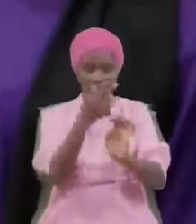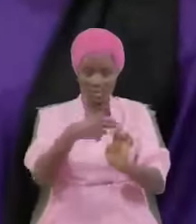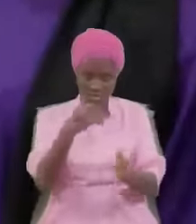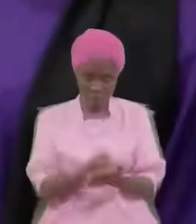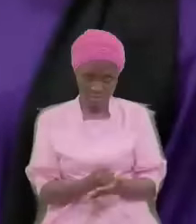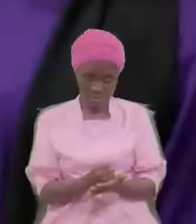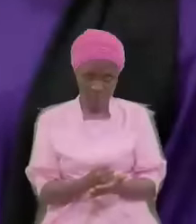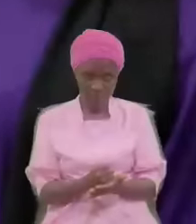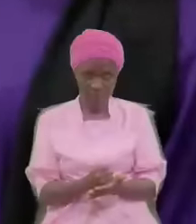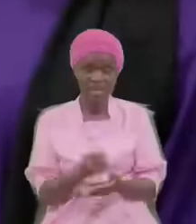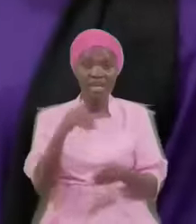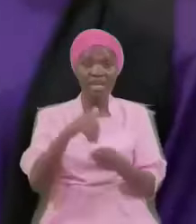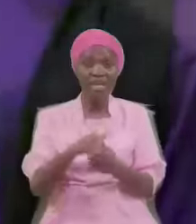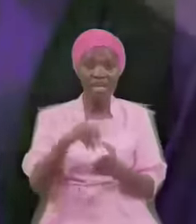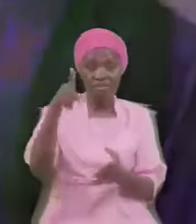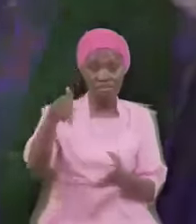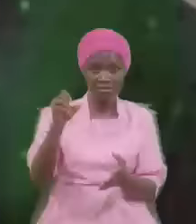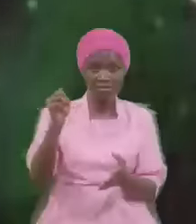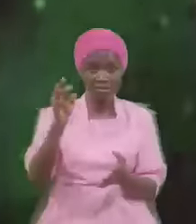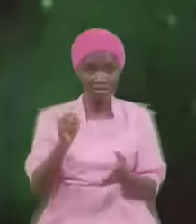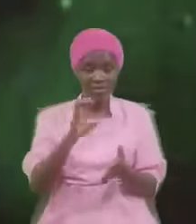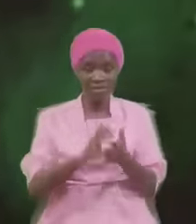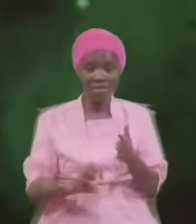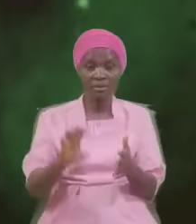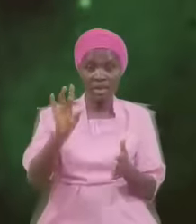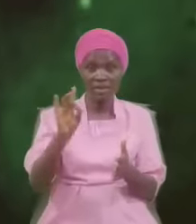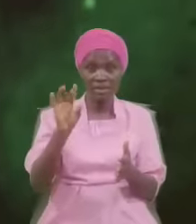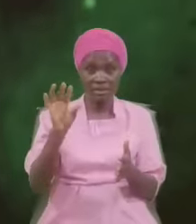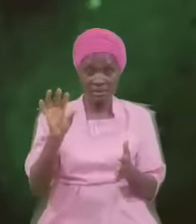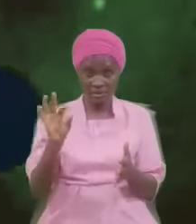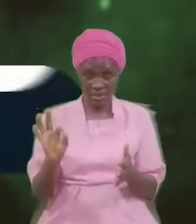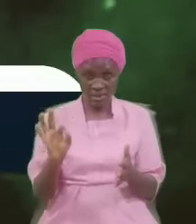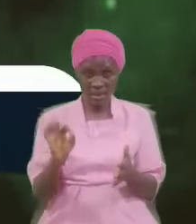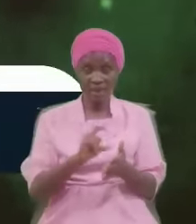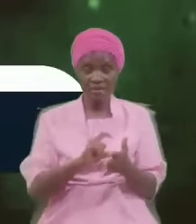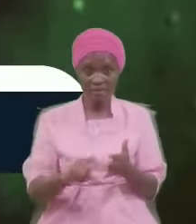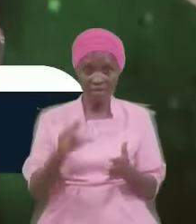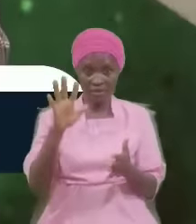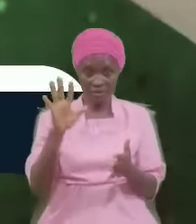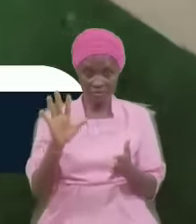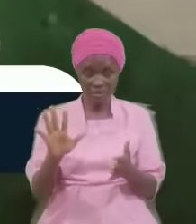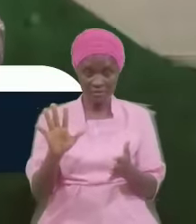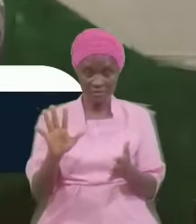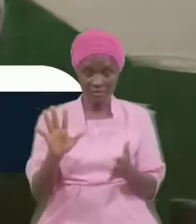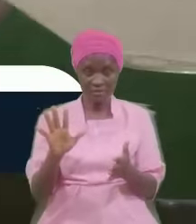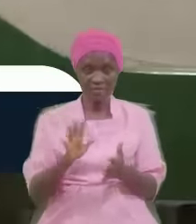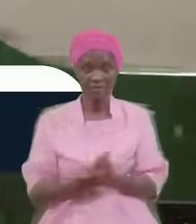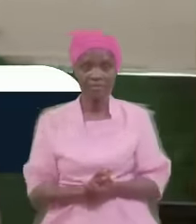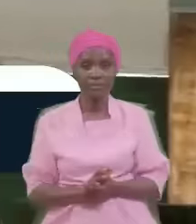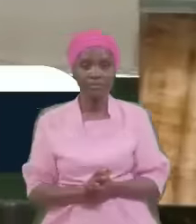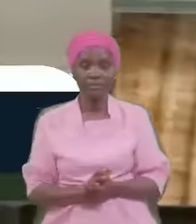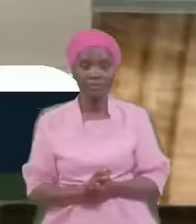Psalm 89. Psalm 89, I'm reading from verse 5. In Psalm 89, reading from